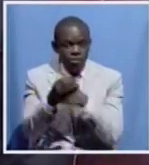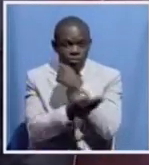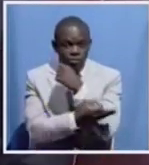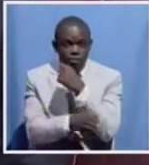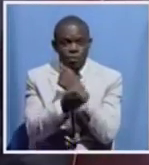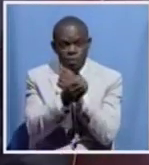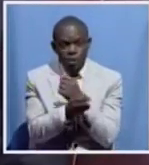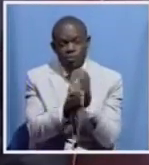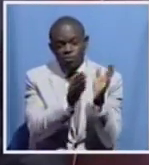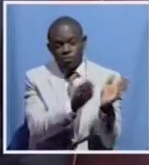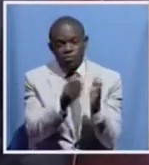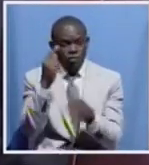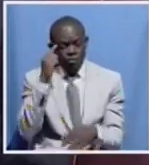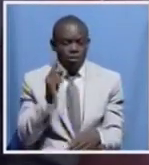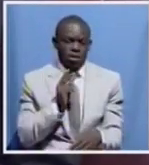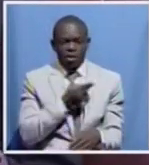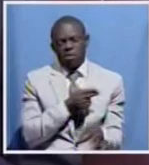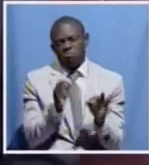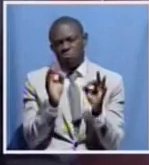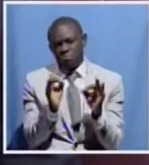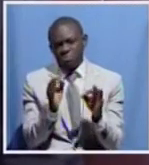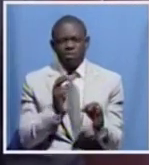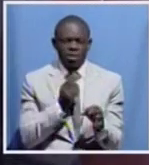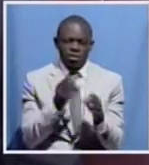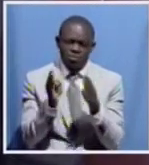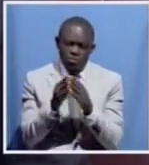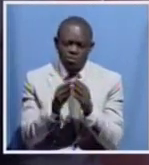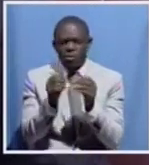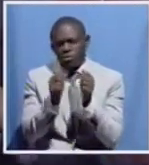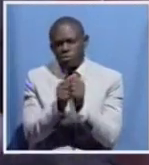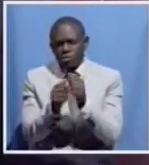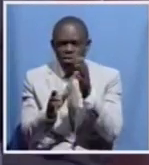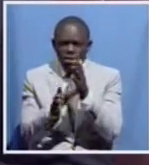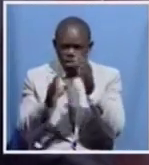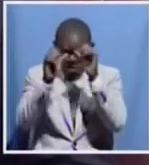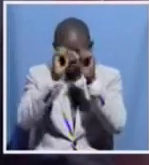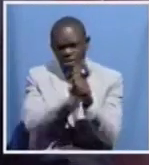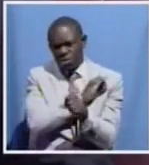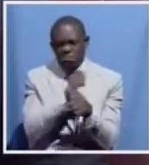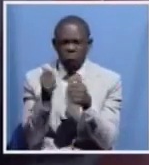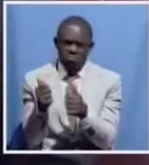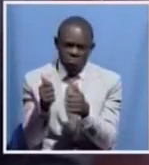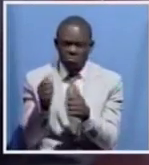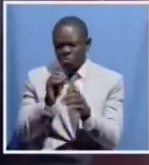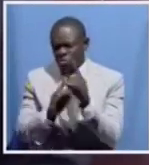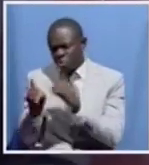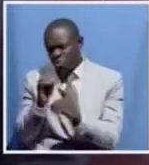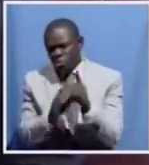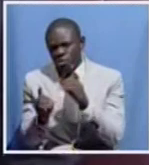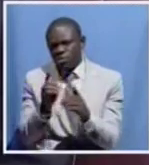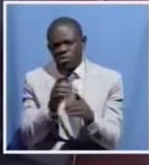Minister. So we had these talks so that they could see how we could